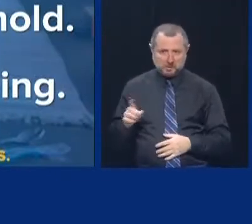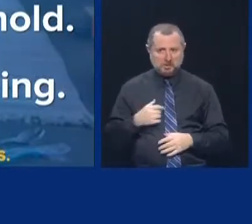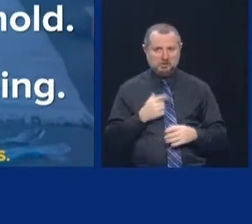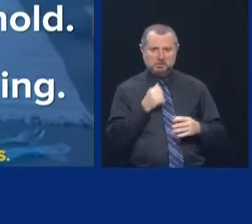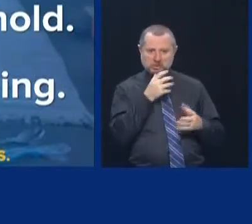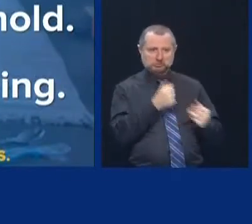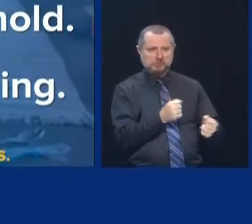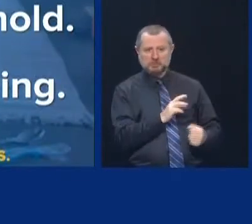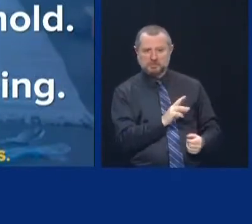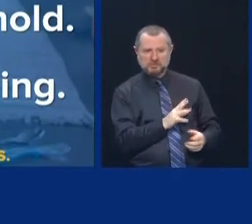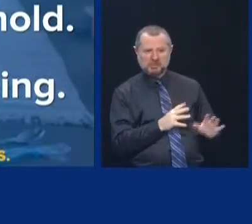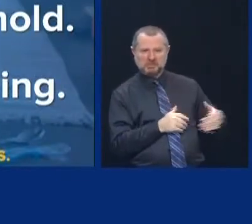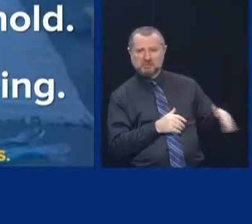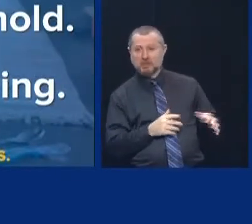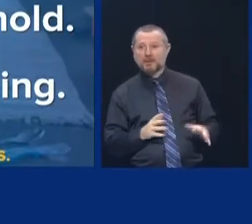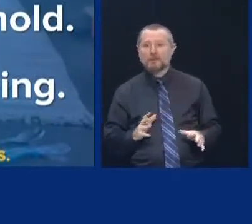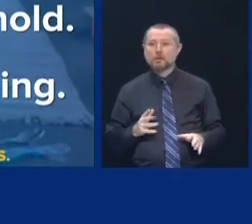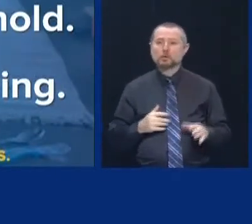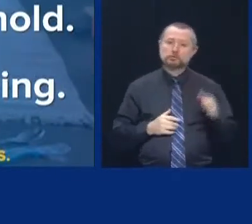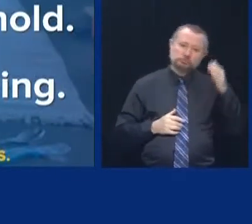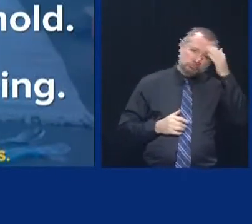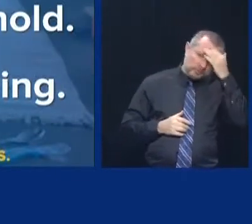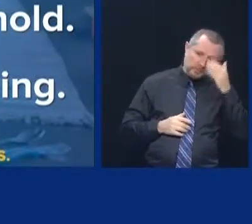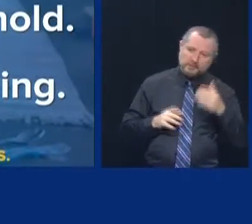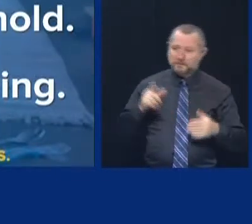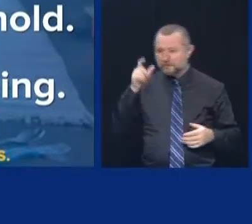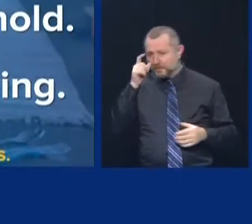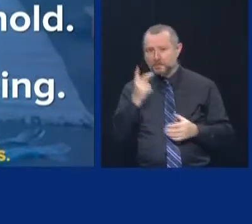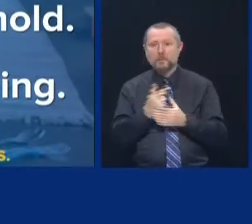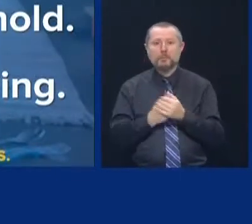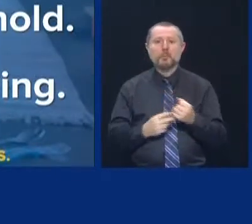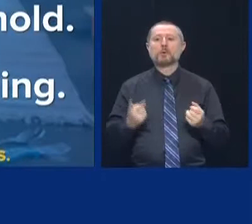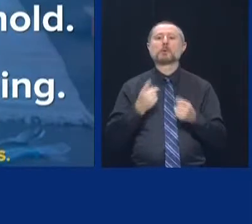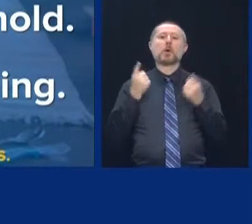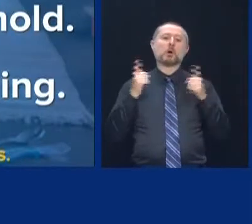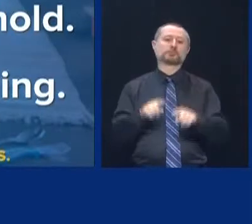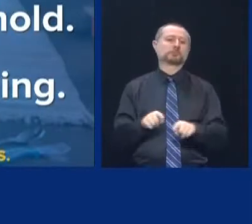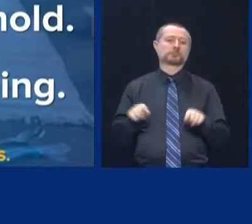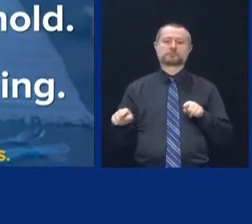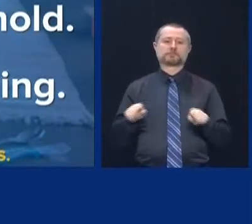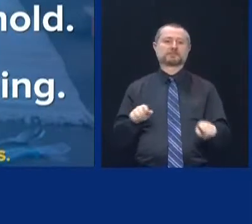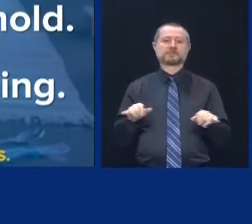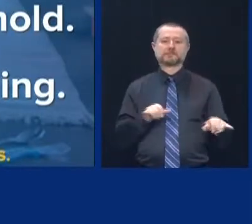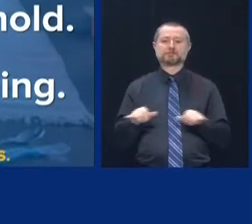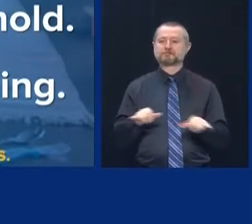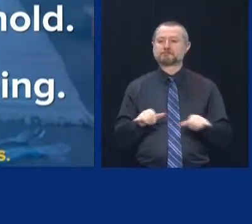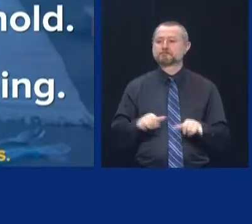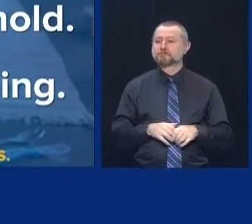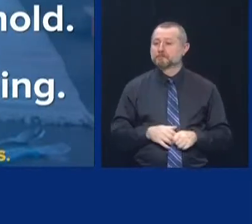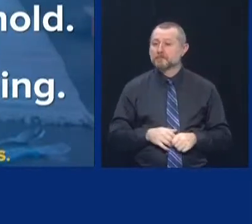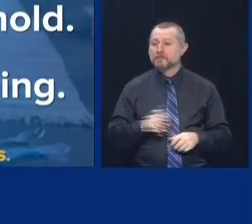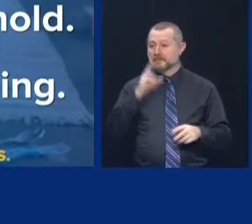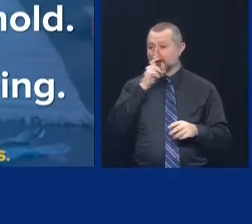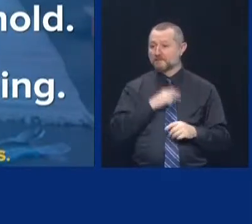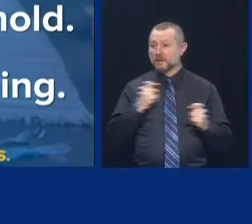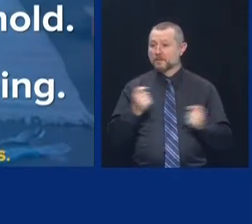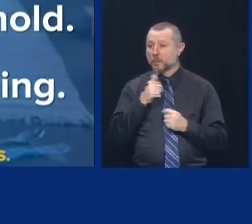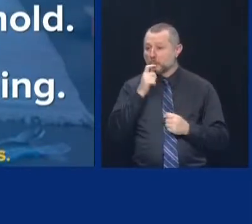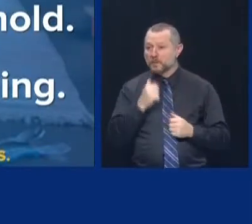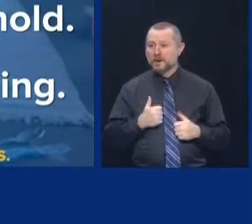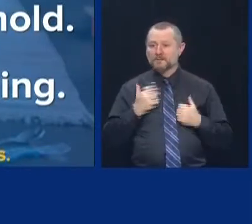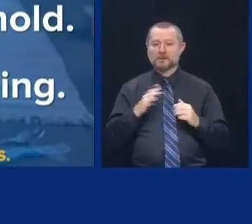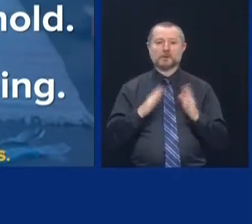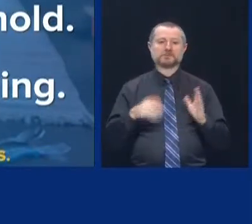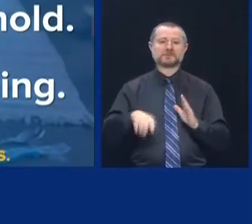they both agree on this issue. Celebrate only with your household. They both